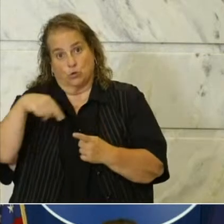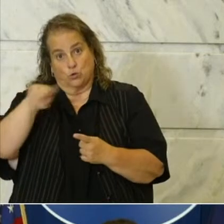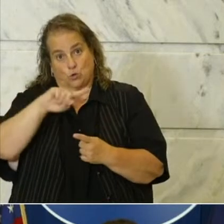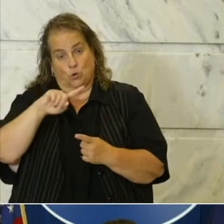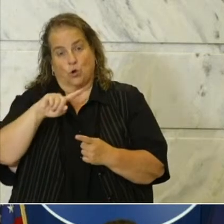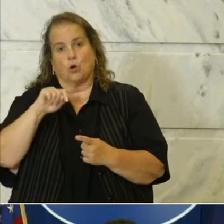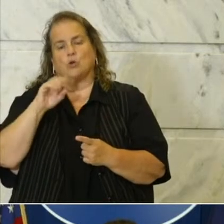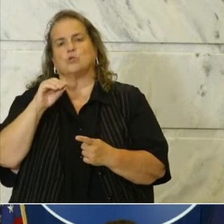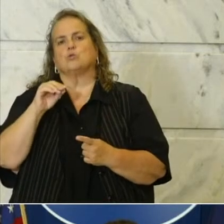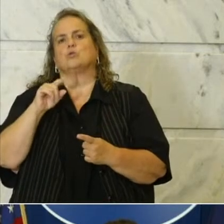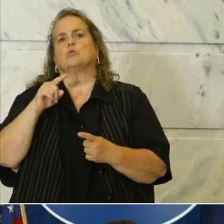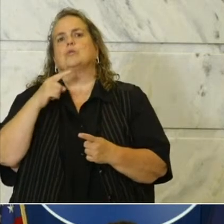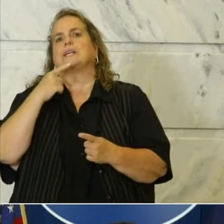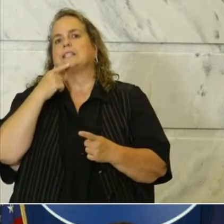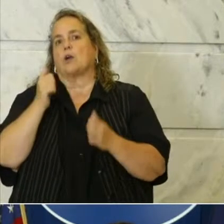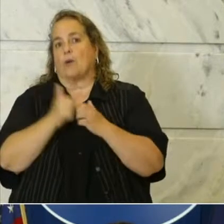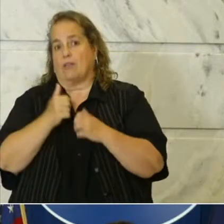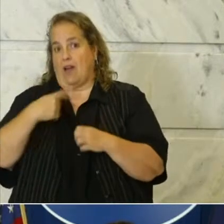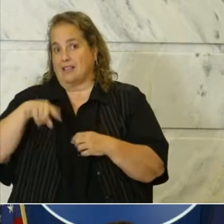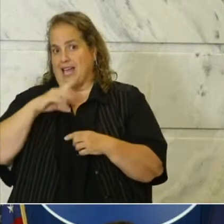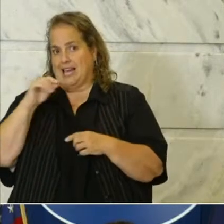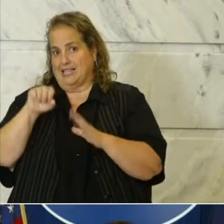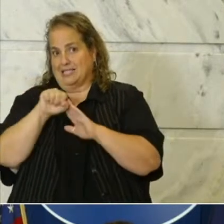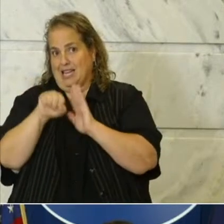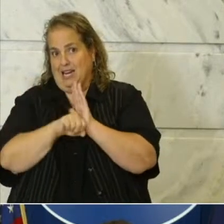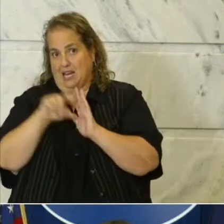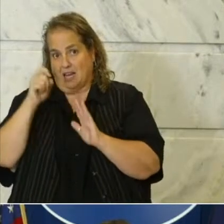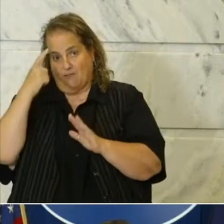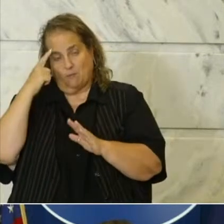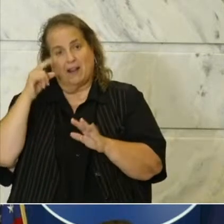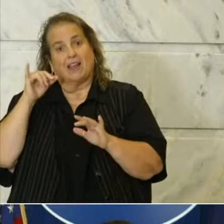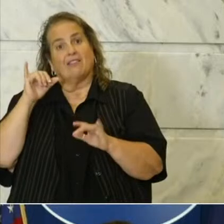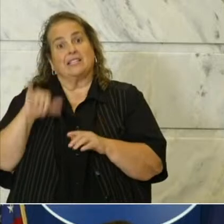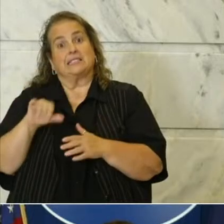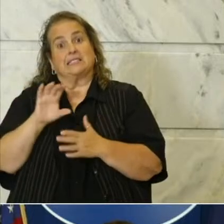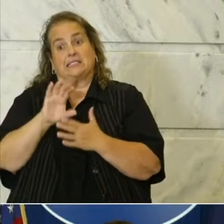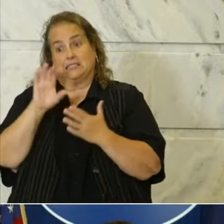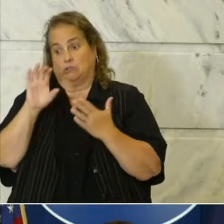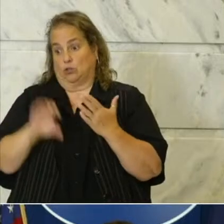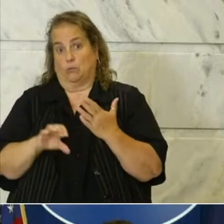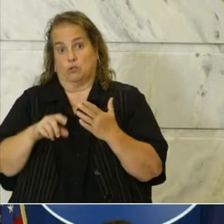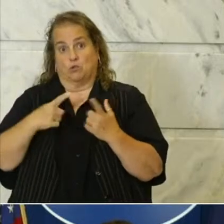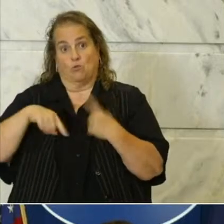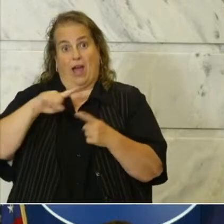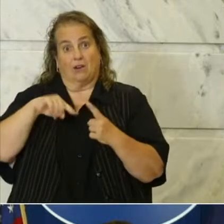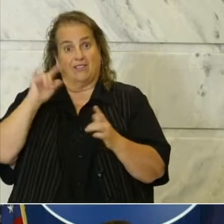together. This circumstance around the virus continues to change, and we must